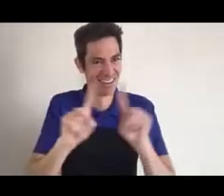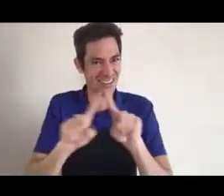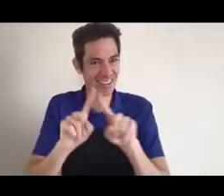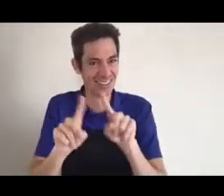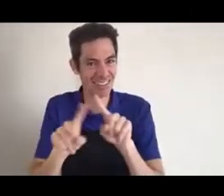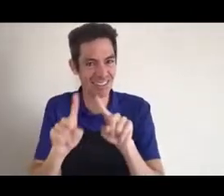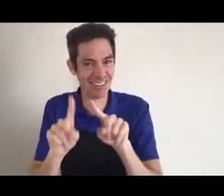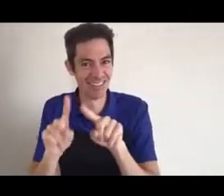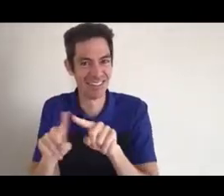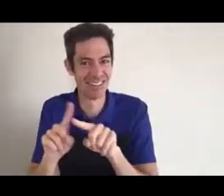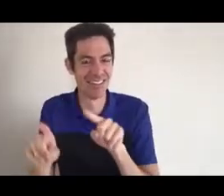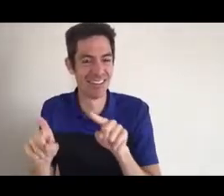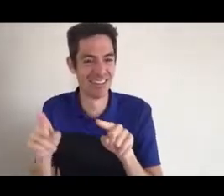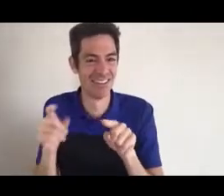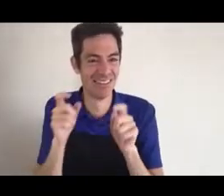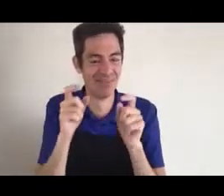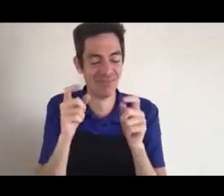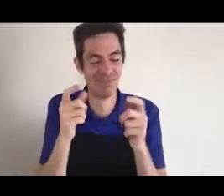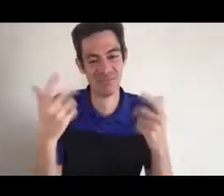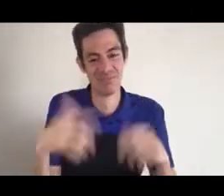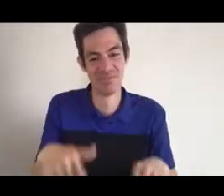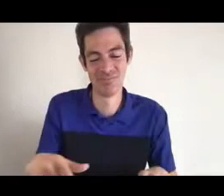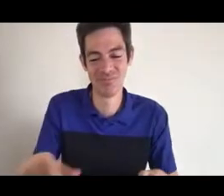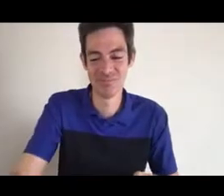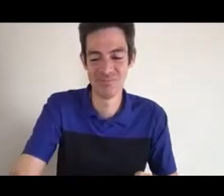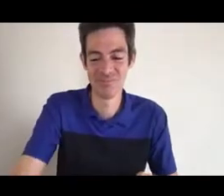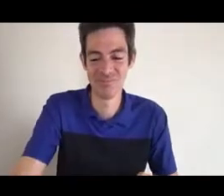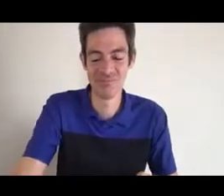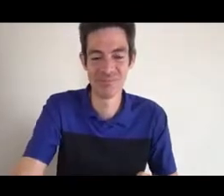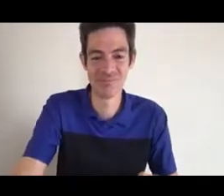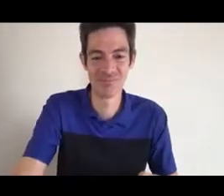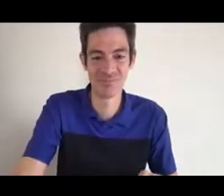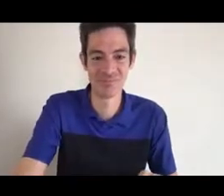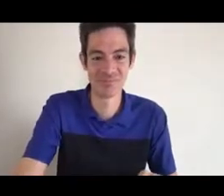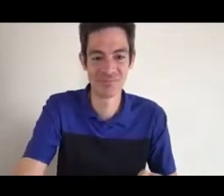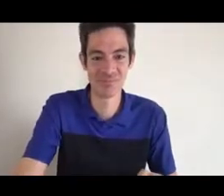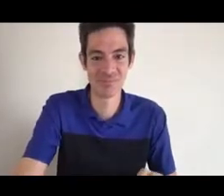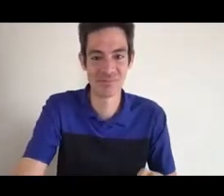Okay, wow. Didn't you see? There's so many different meanings.